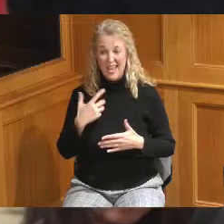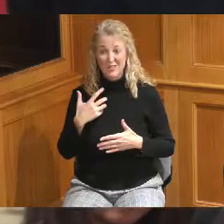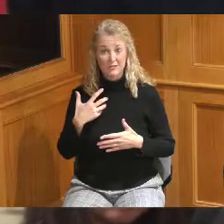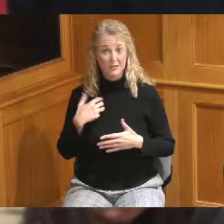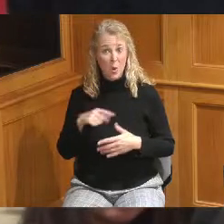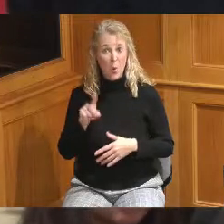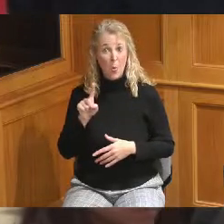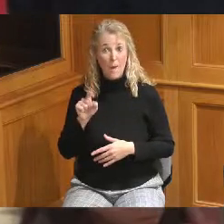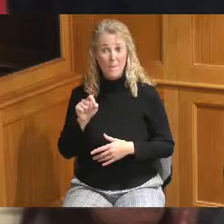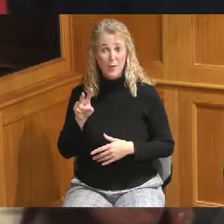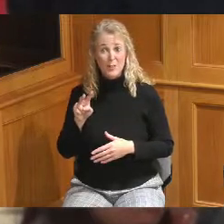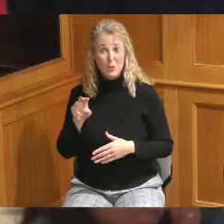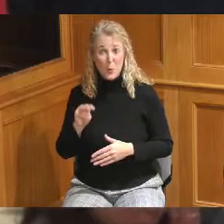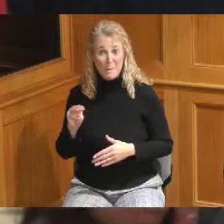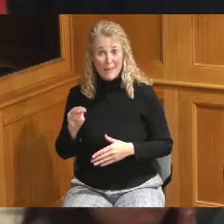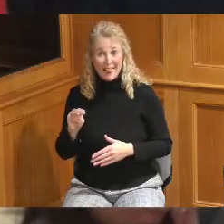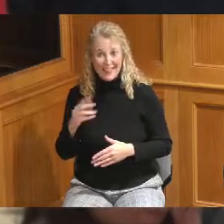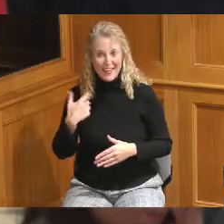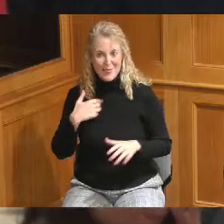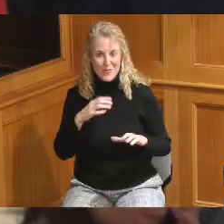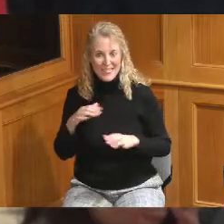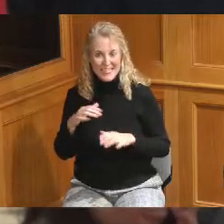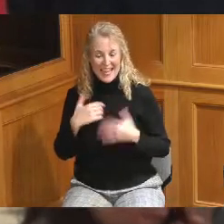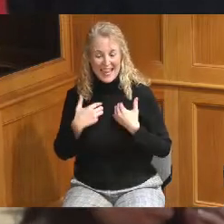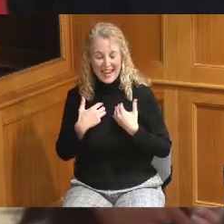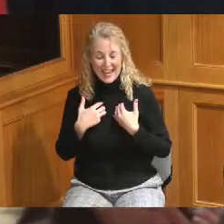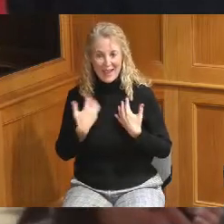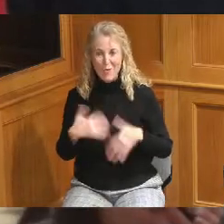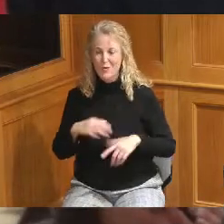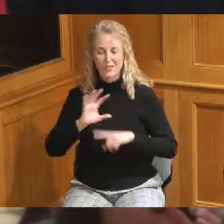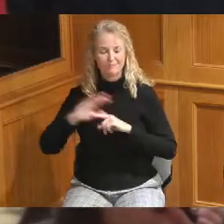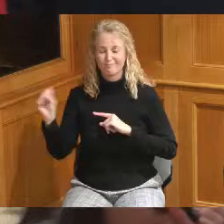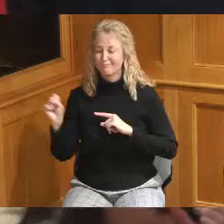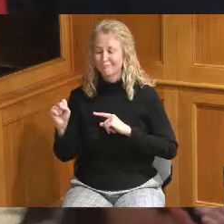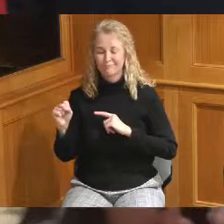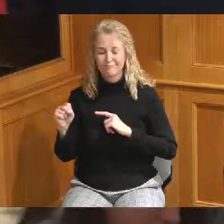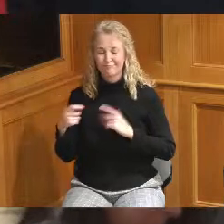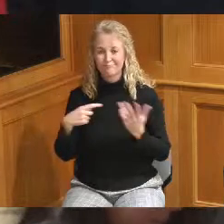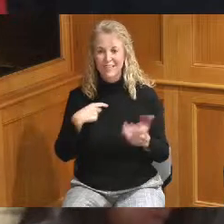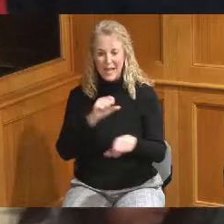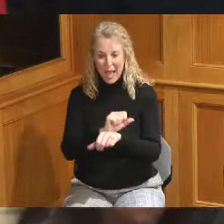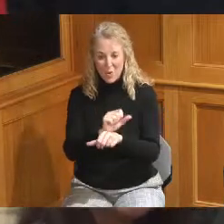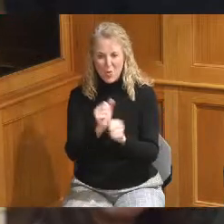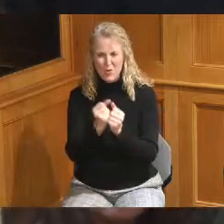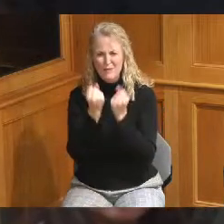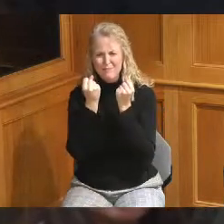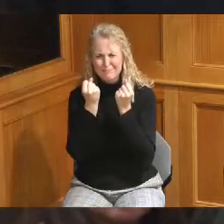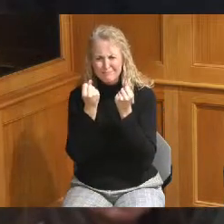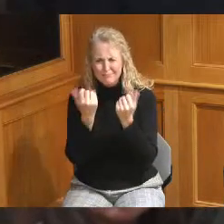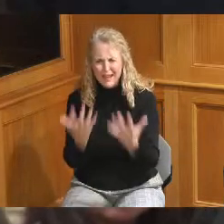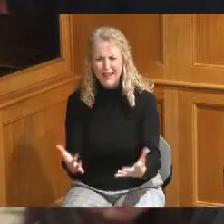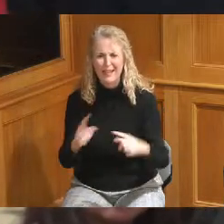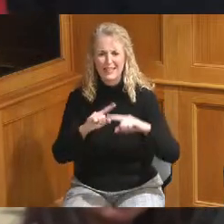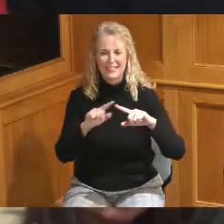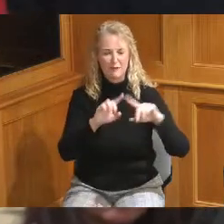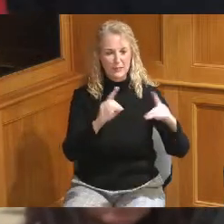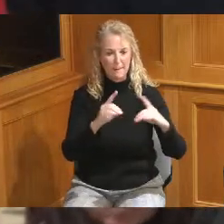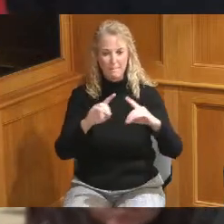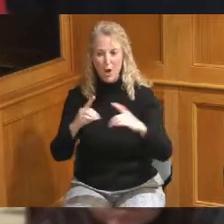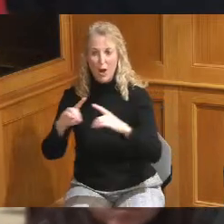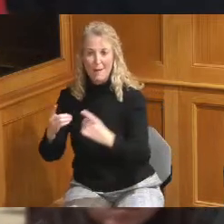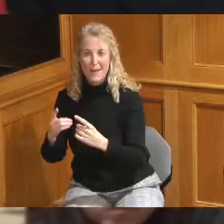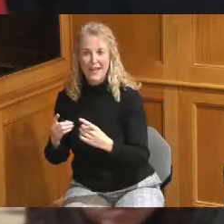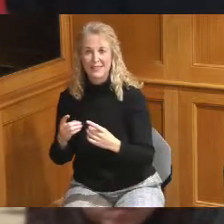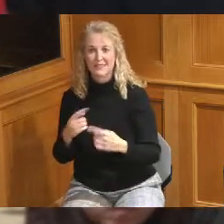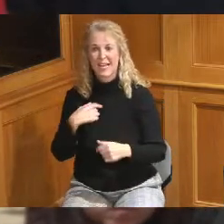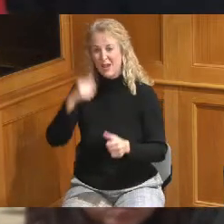$1.2 million, was just phenomenal. And in doing that, I got to work with so many departments, and it was at a department